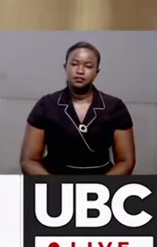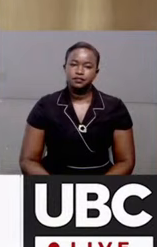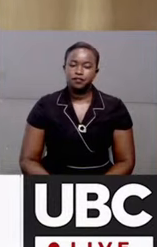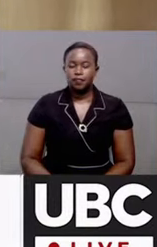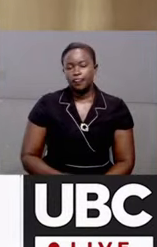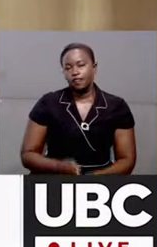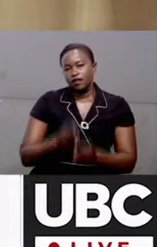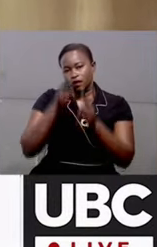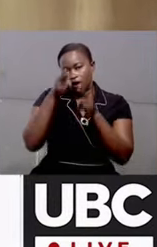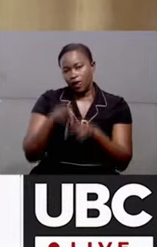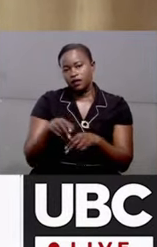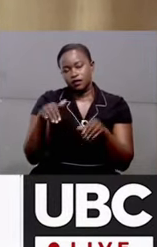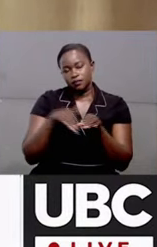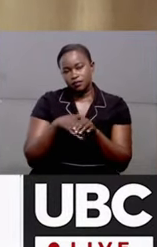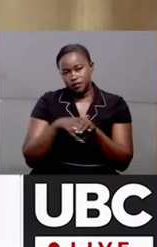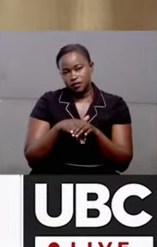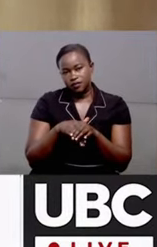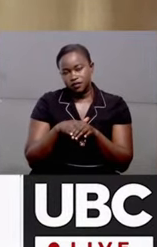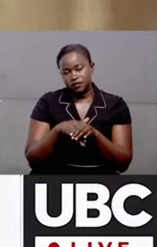Honorable members,